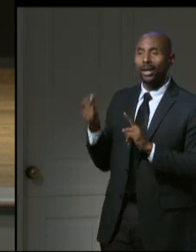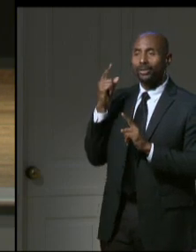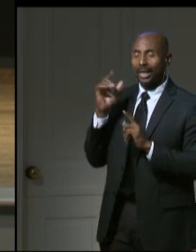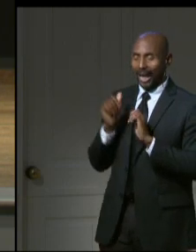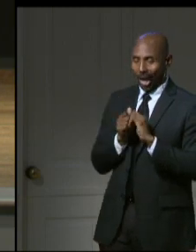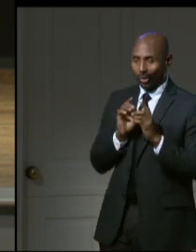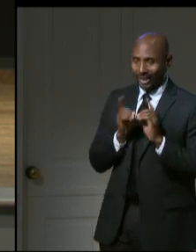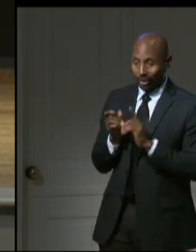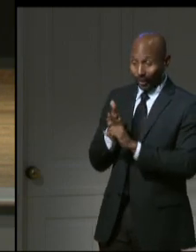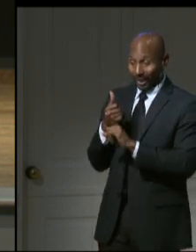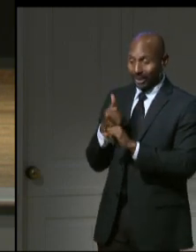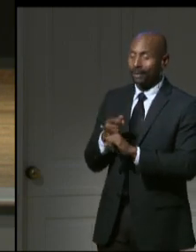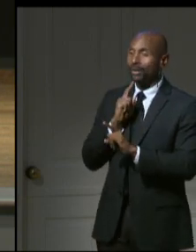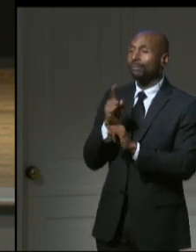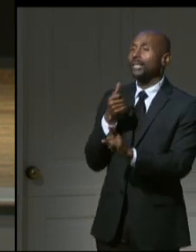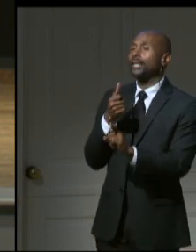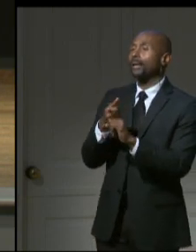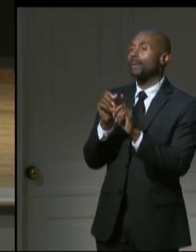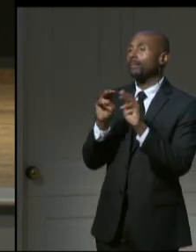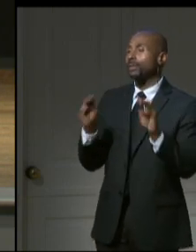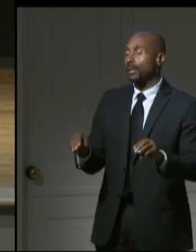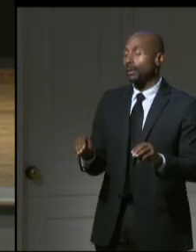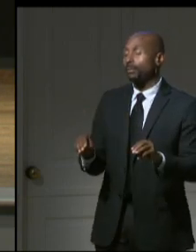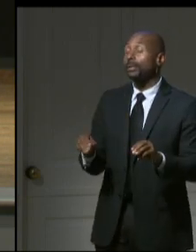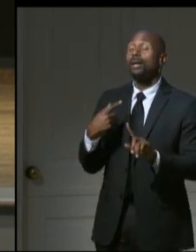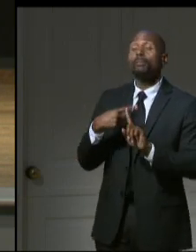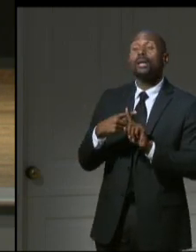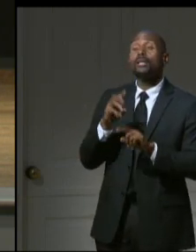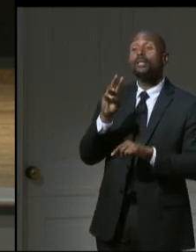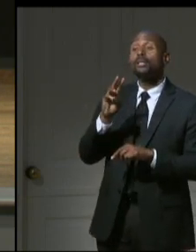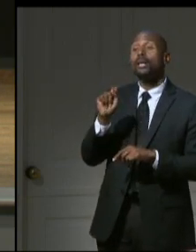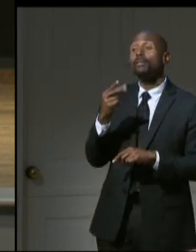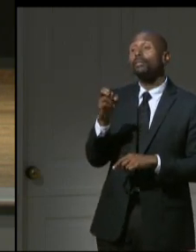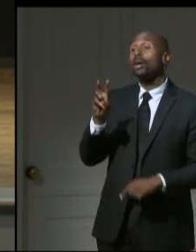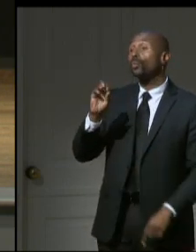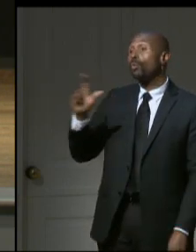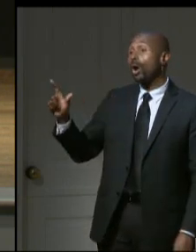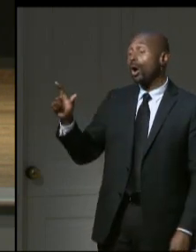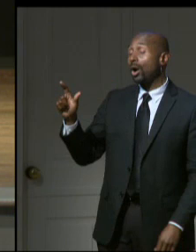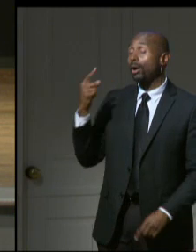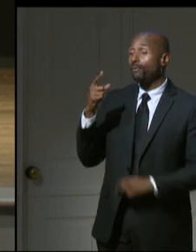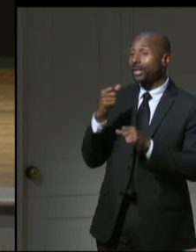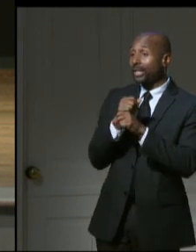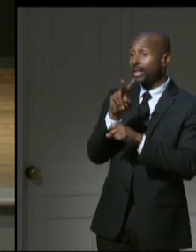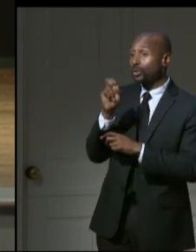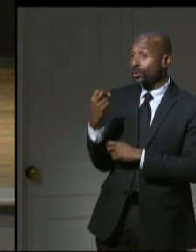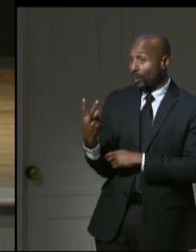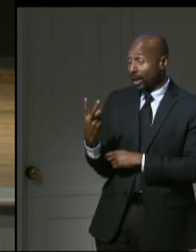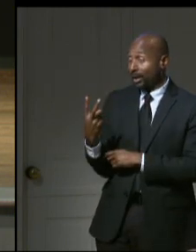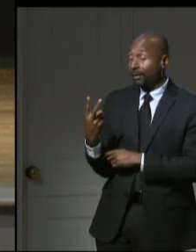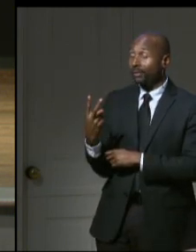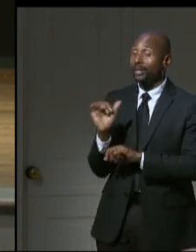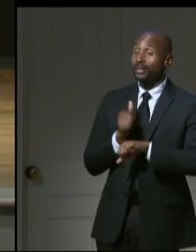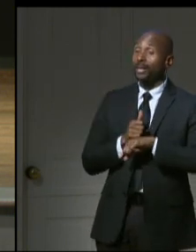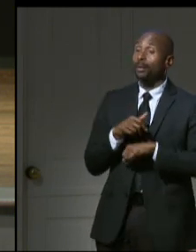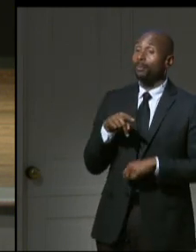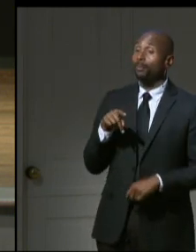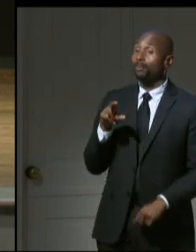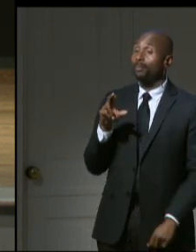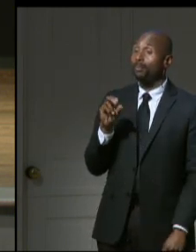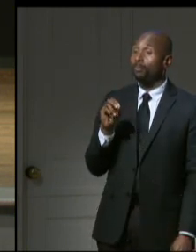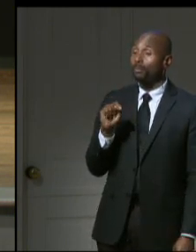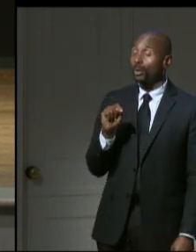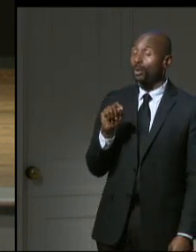is the wall in 2012, doing a prototype and bringing it to a board meeting and saying, picture this 20